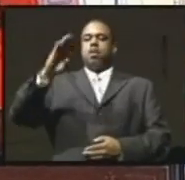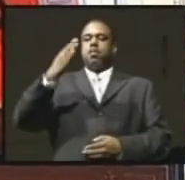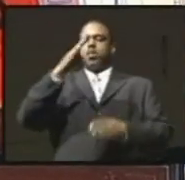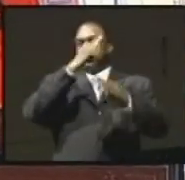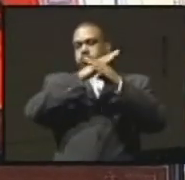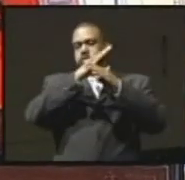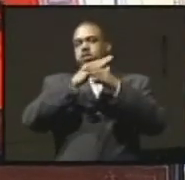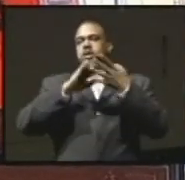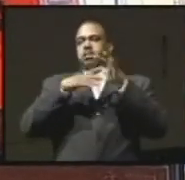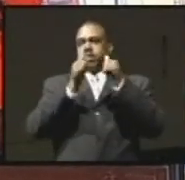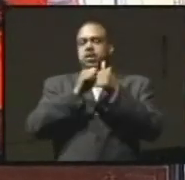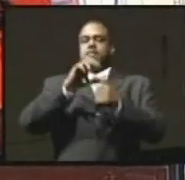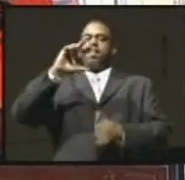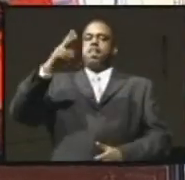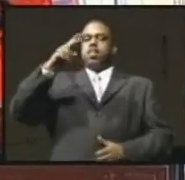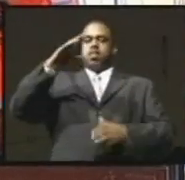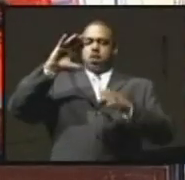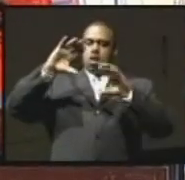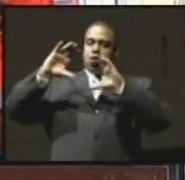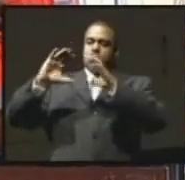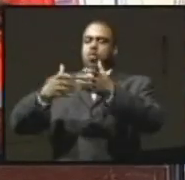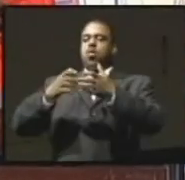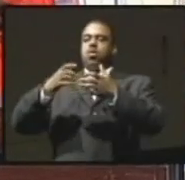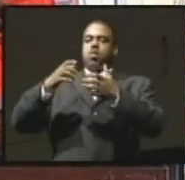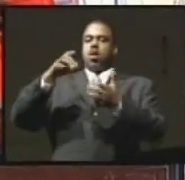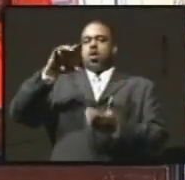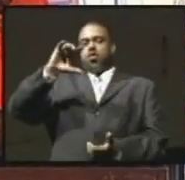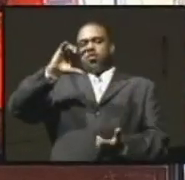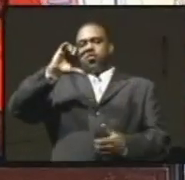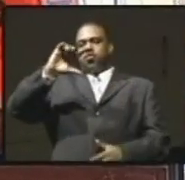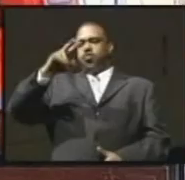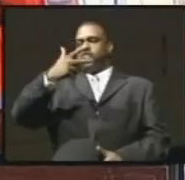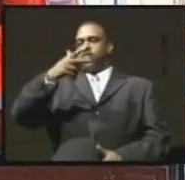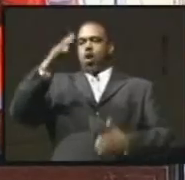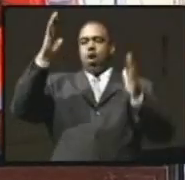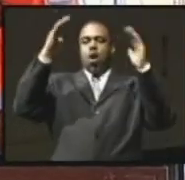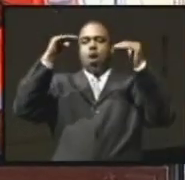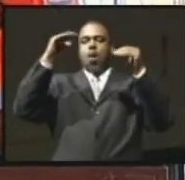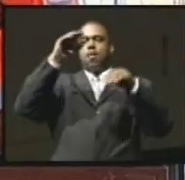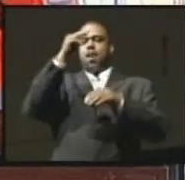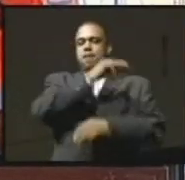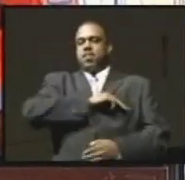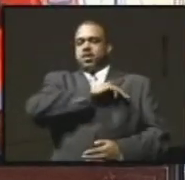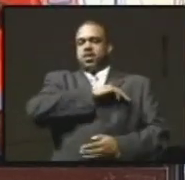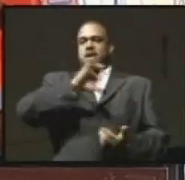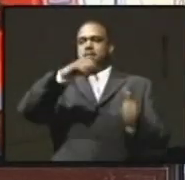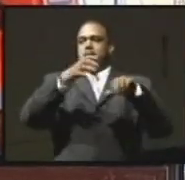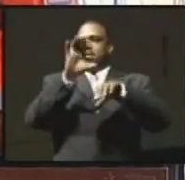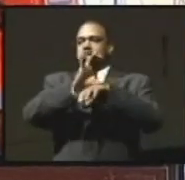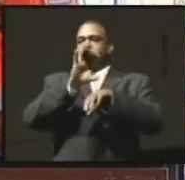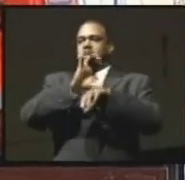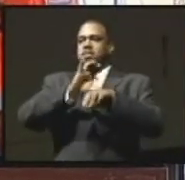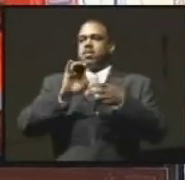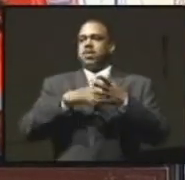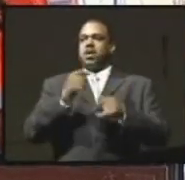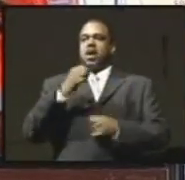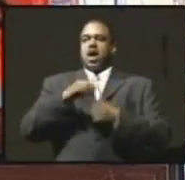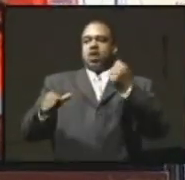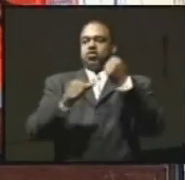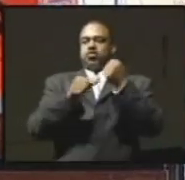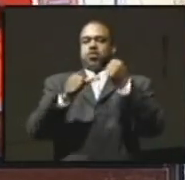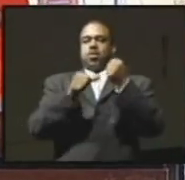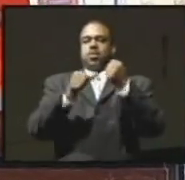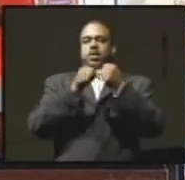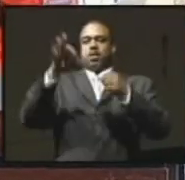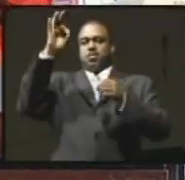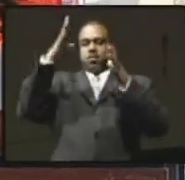Branch, 3rd New Hope Missionary Baptist Church. Reverend Maynard Golden, Associate Minister,